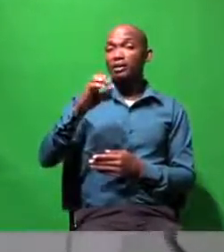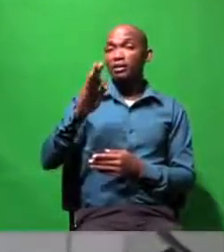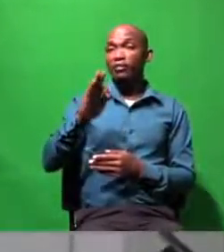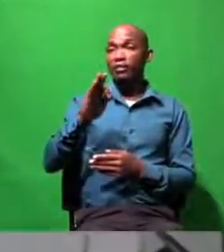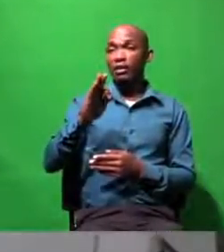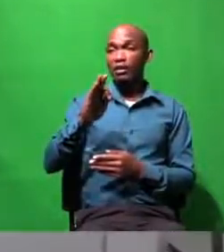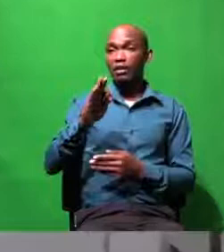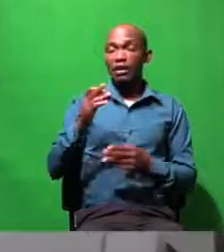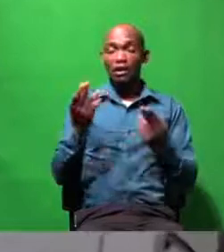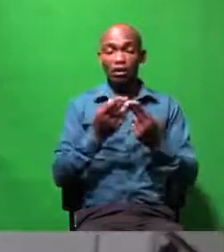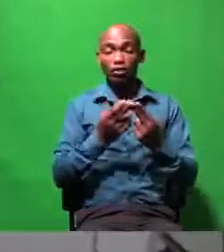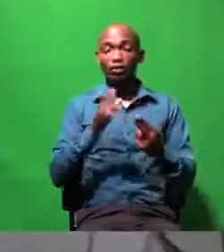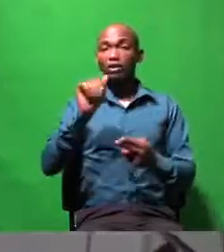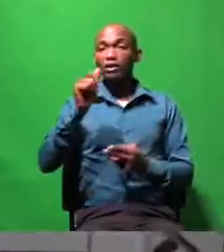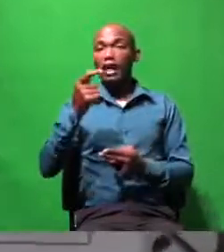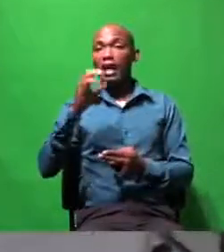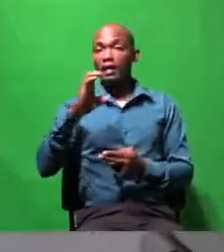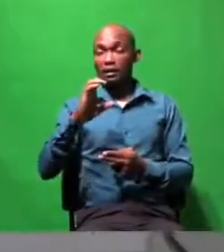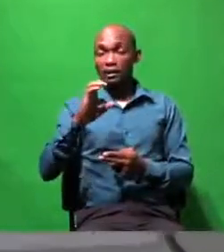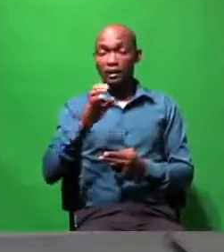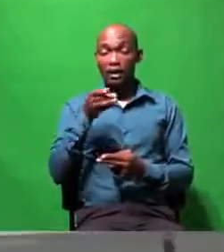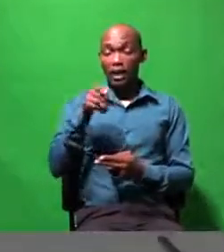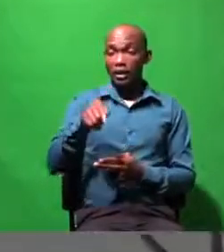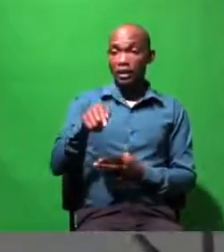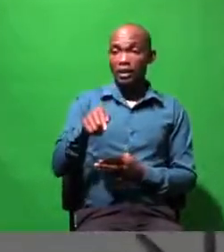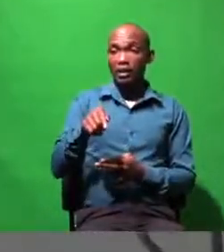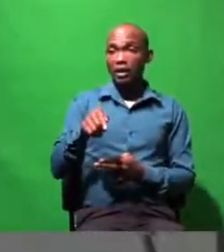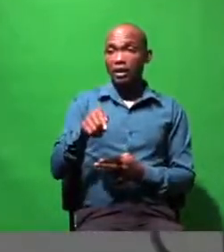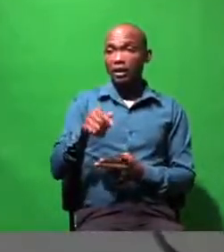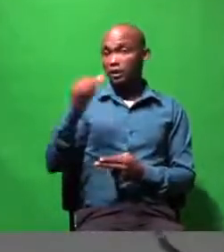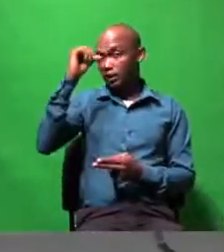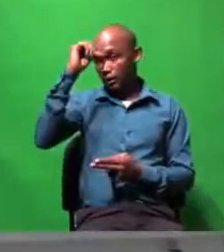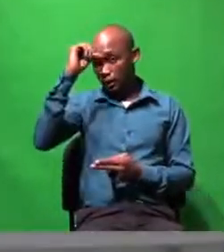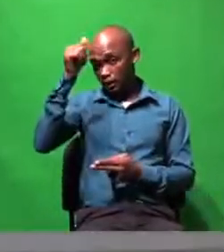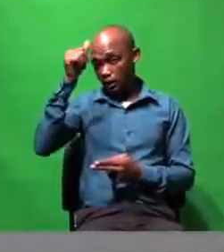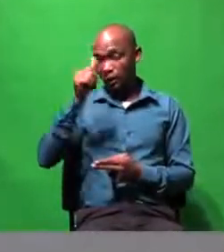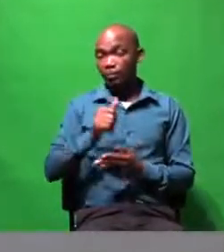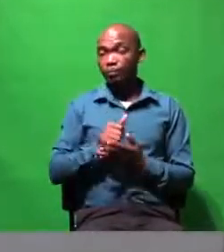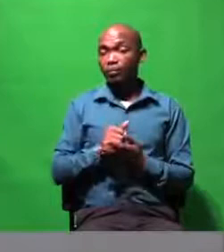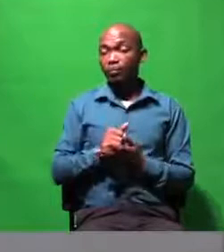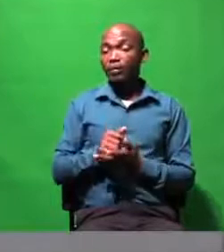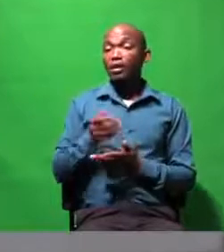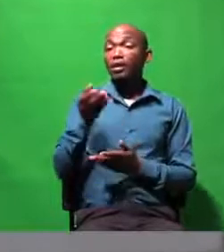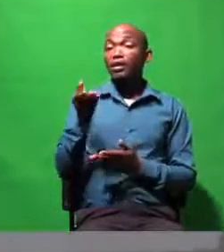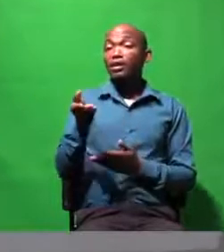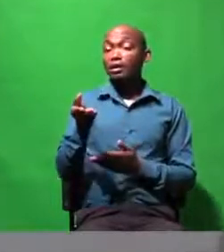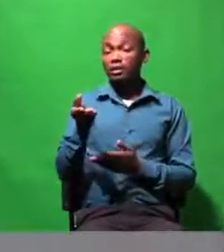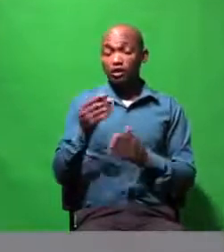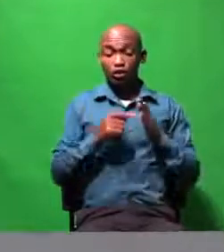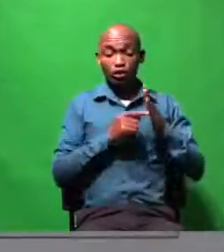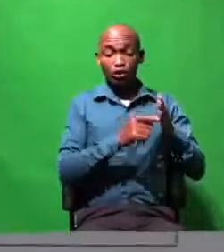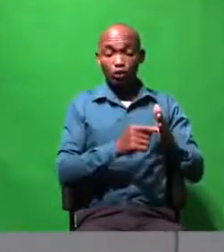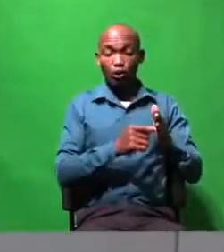the above is Arctic Ocean, and here is Indian Ocean. So this map, which shows